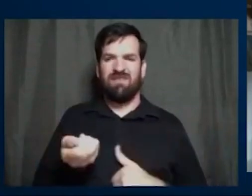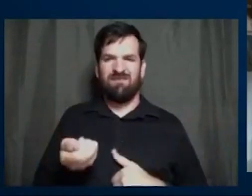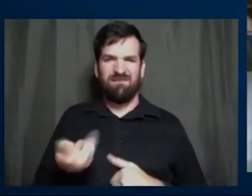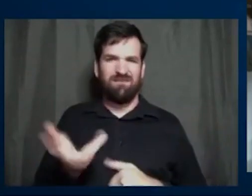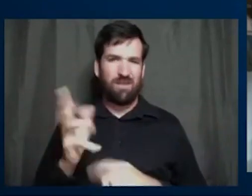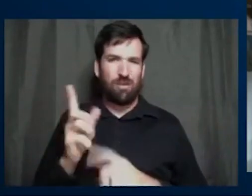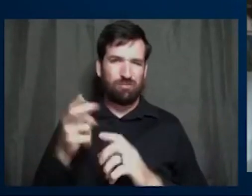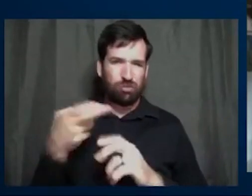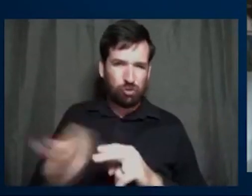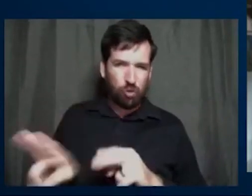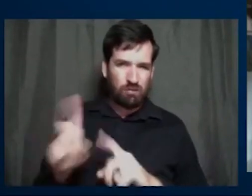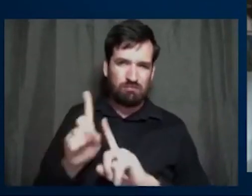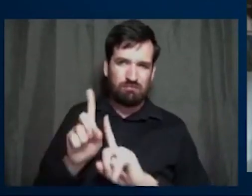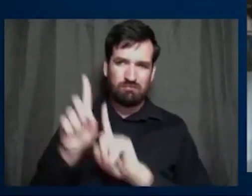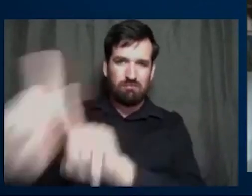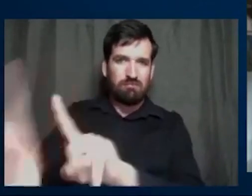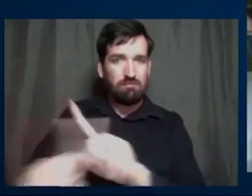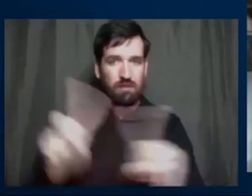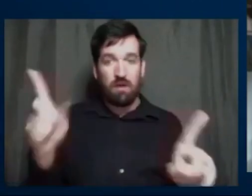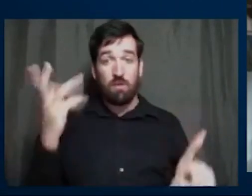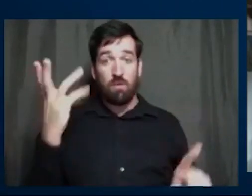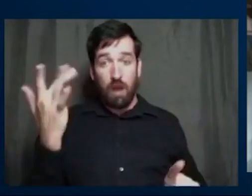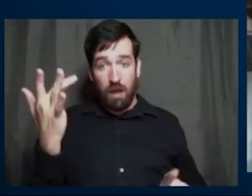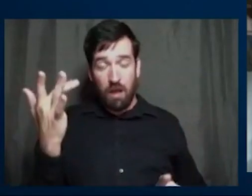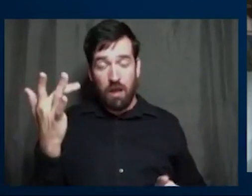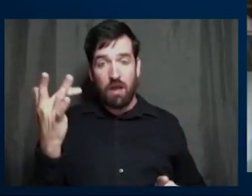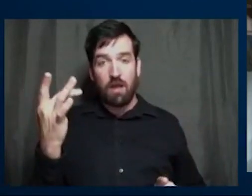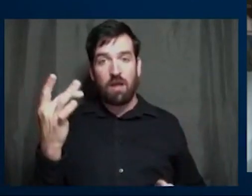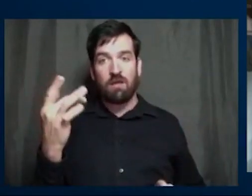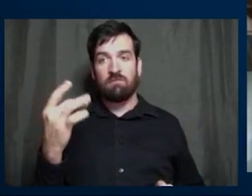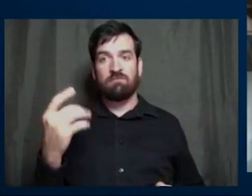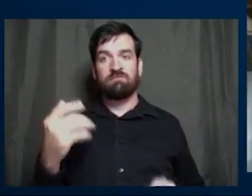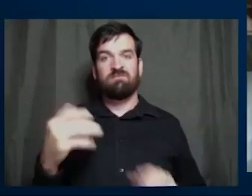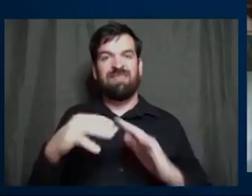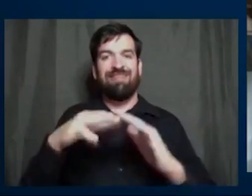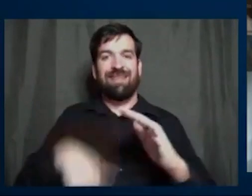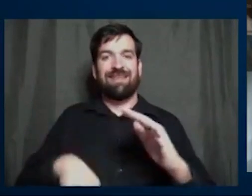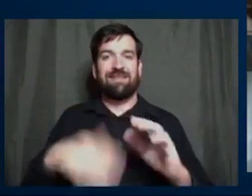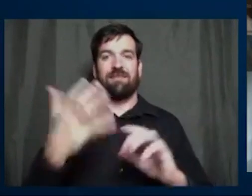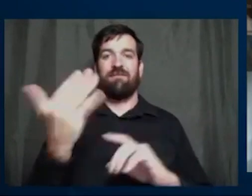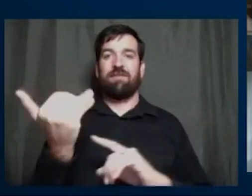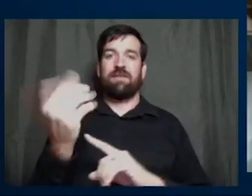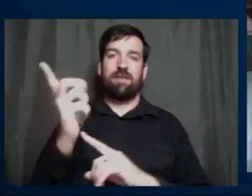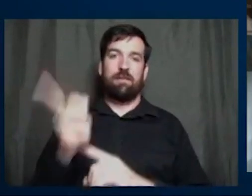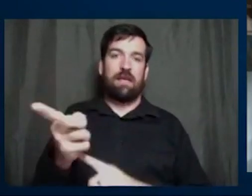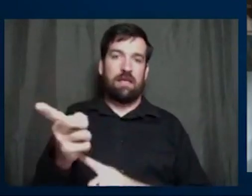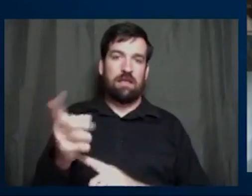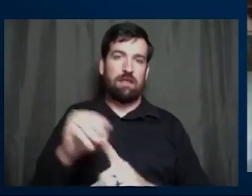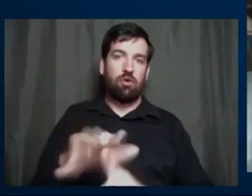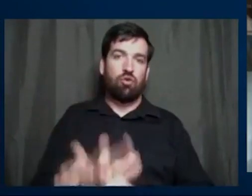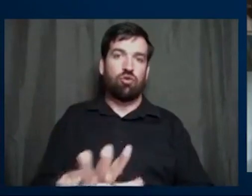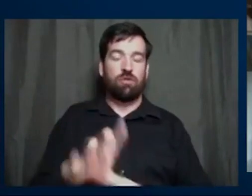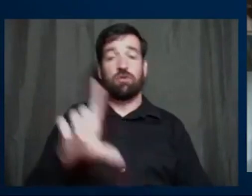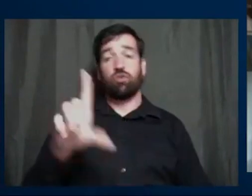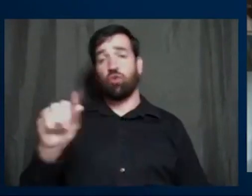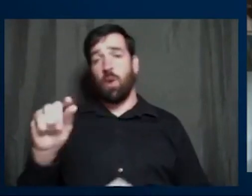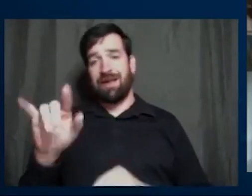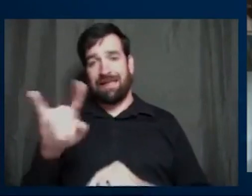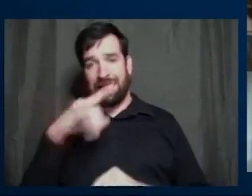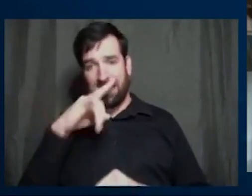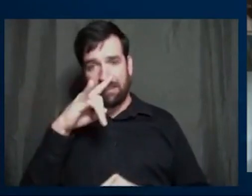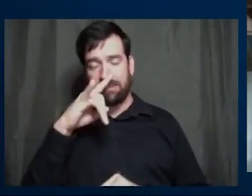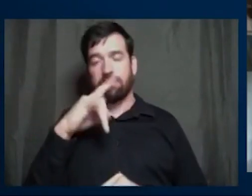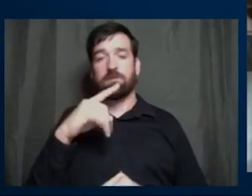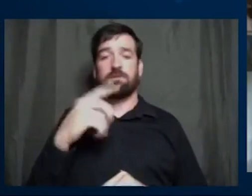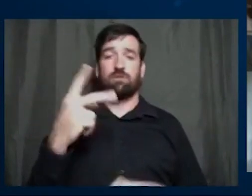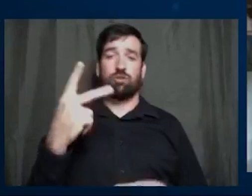But the reasoning is that this is less than a 15-minute unmasked exposure. There's 20 kindergartners. They're doing this 2 to 3 times a